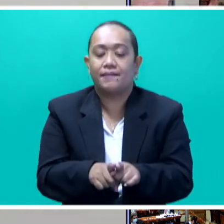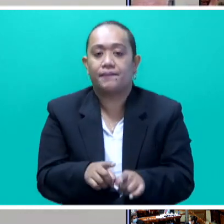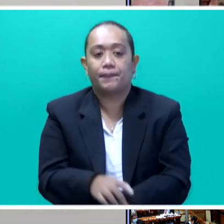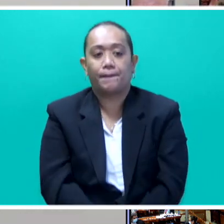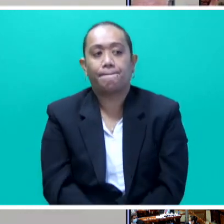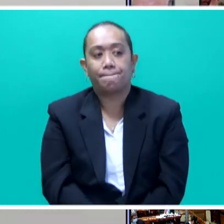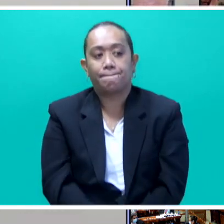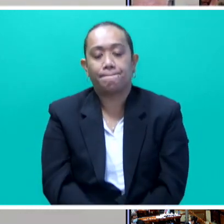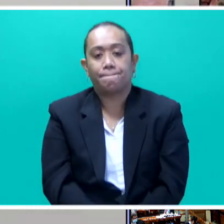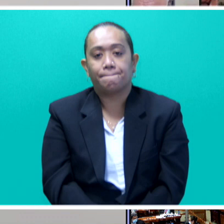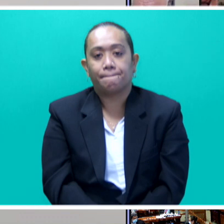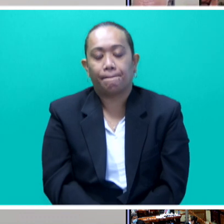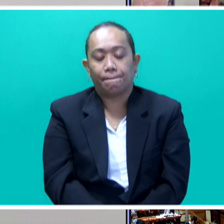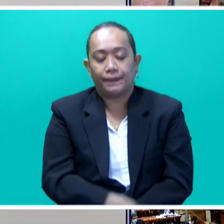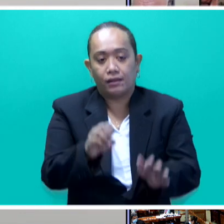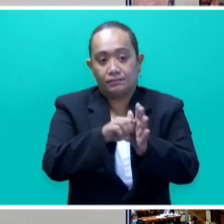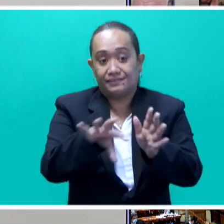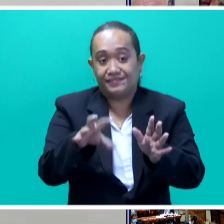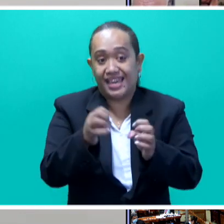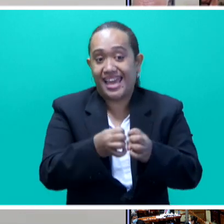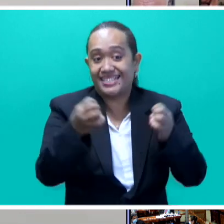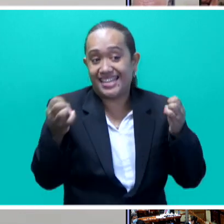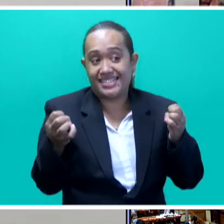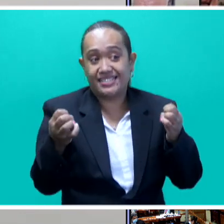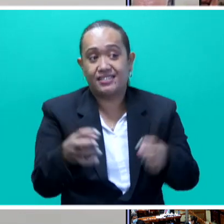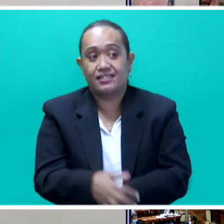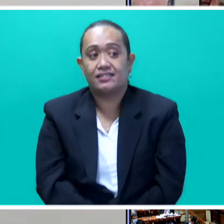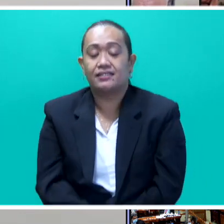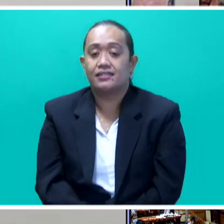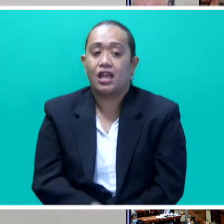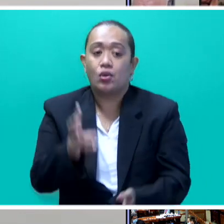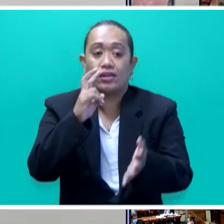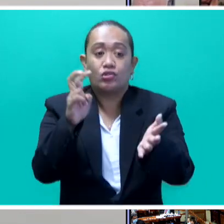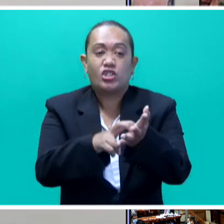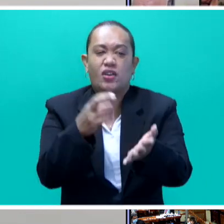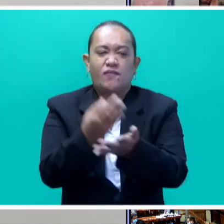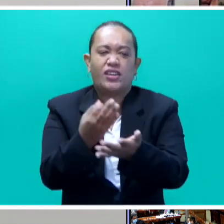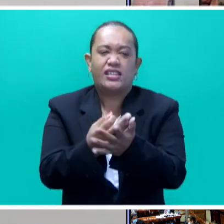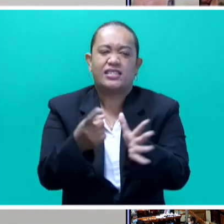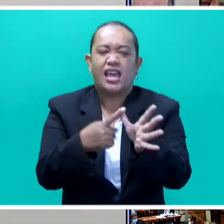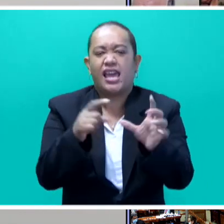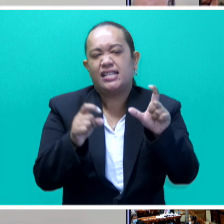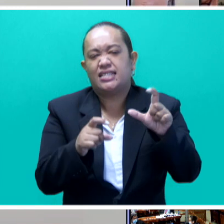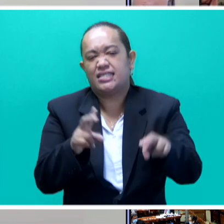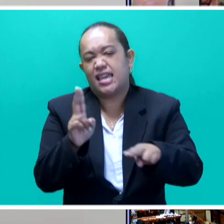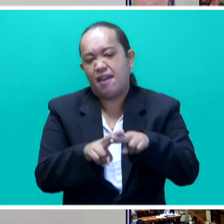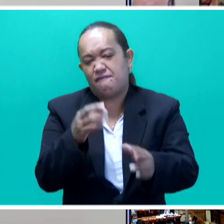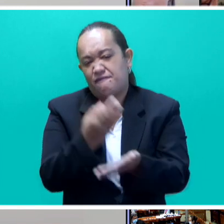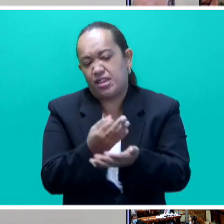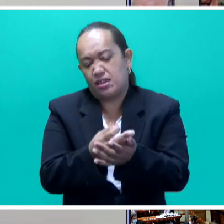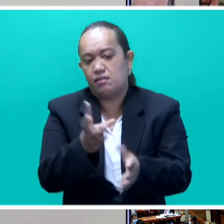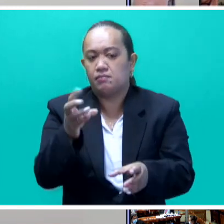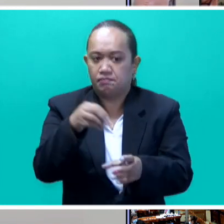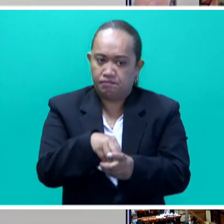The amnesty of waiver is extended to the following, and that is registration fees, ACCF fees, and road levy. Mr. Speaker, sir,